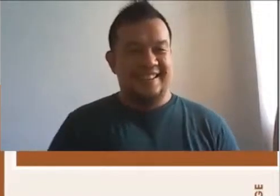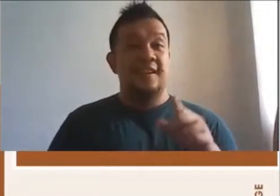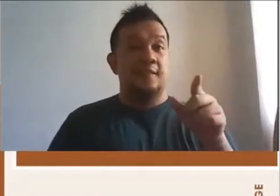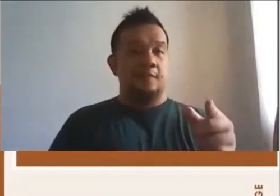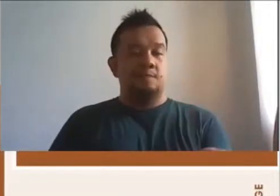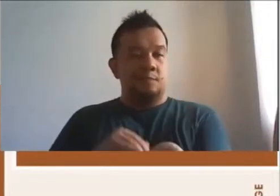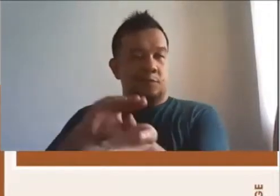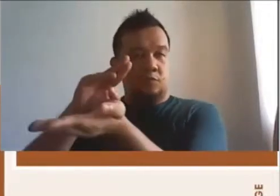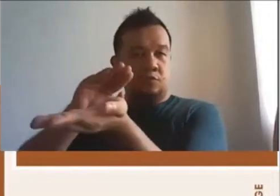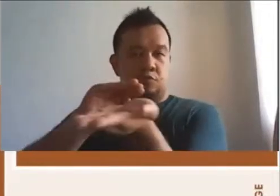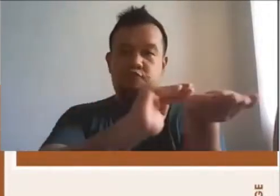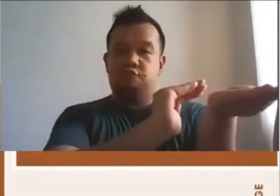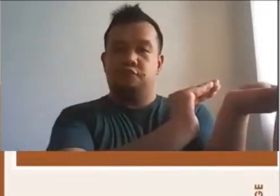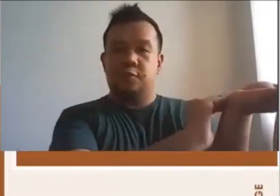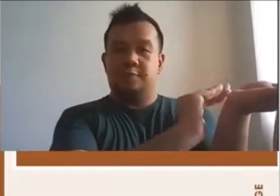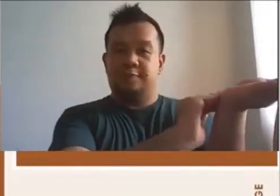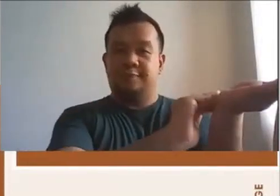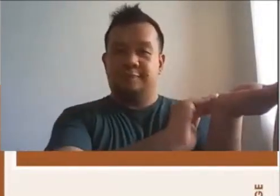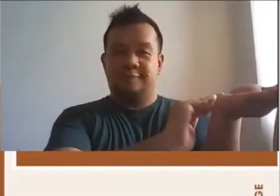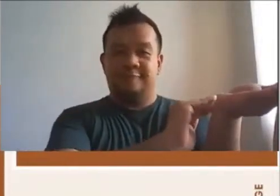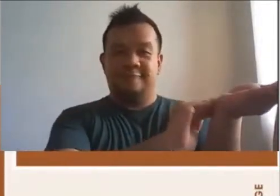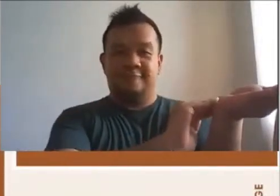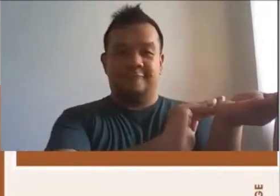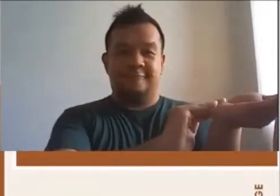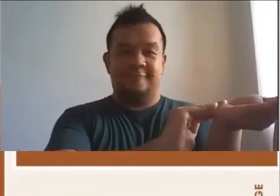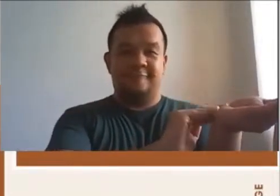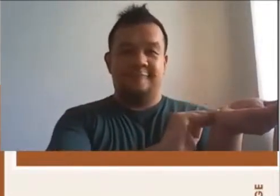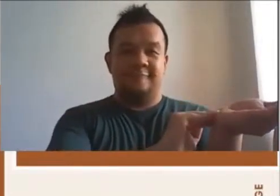Yeah, so stethoscope and or here, doctor.